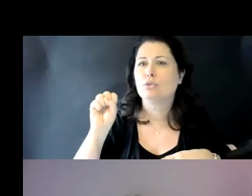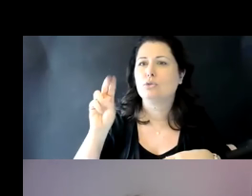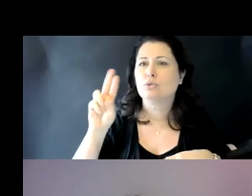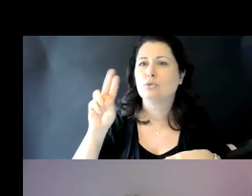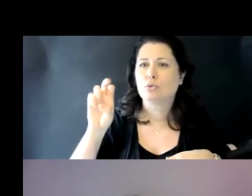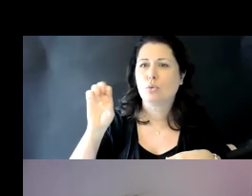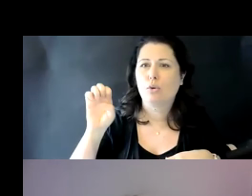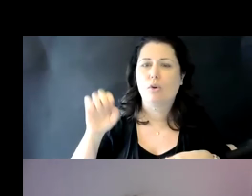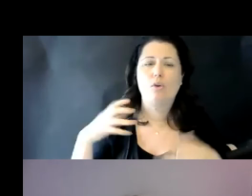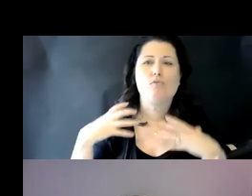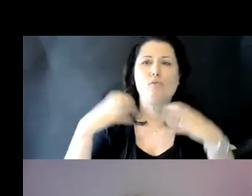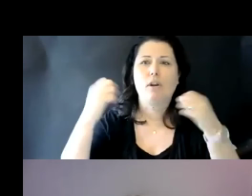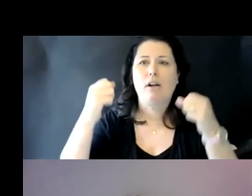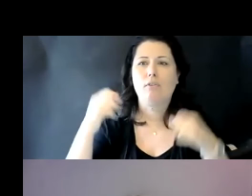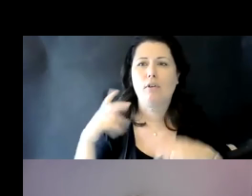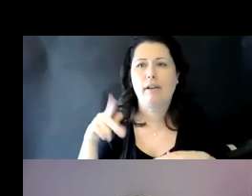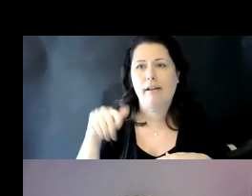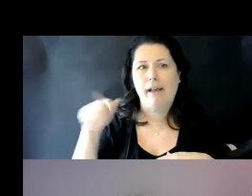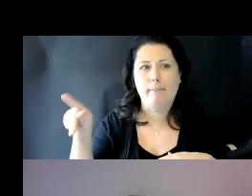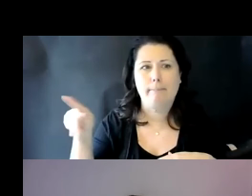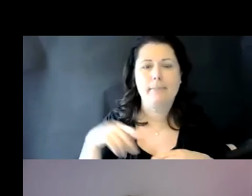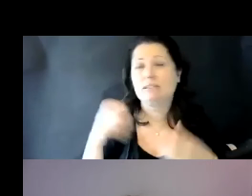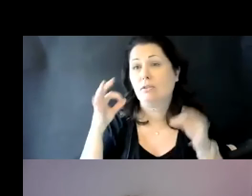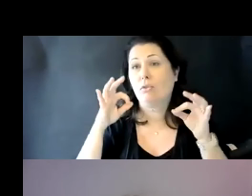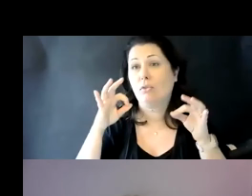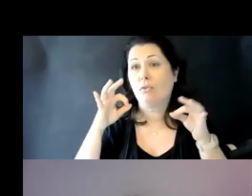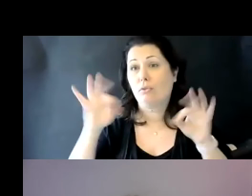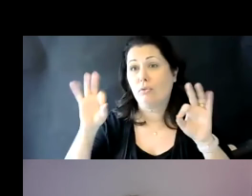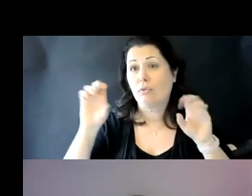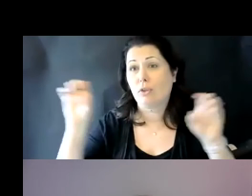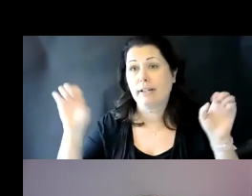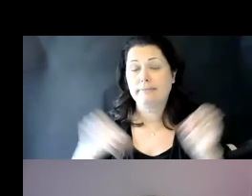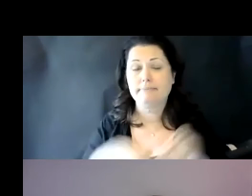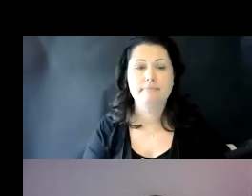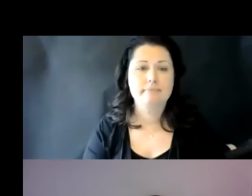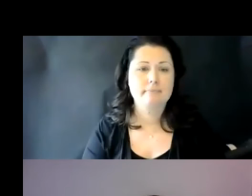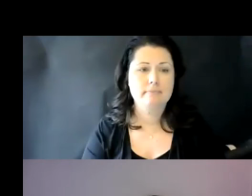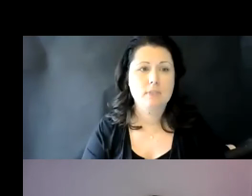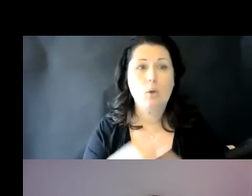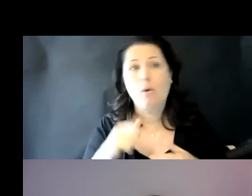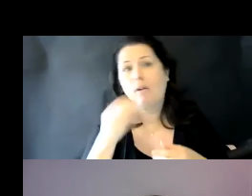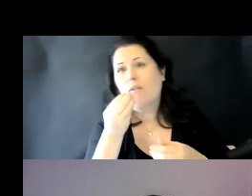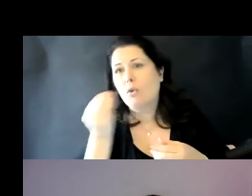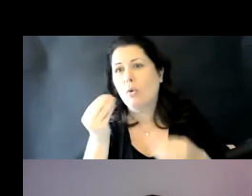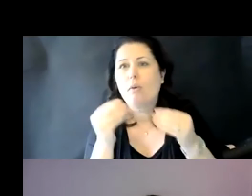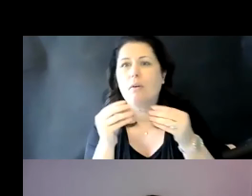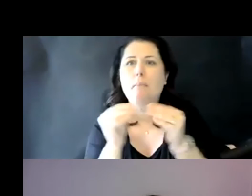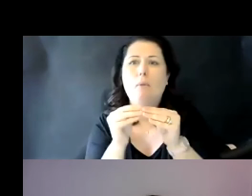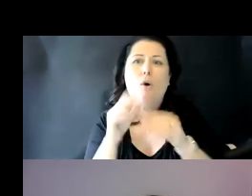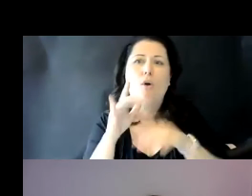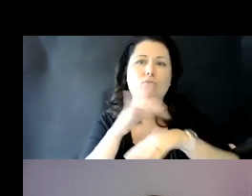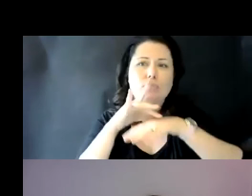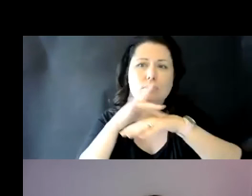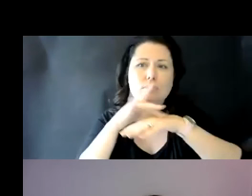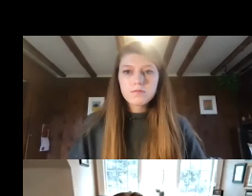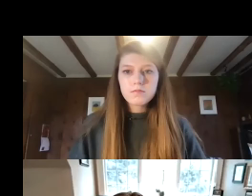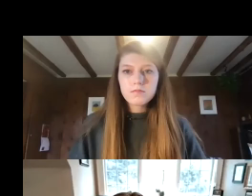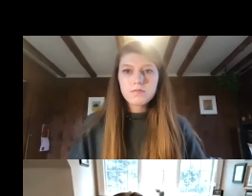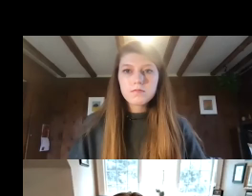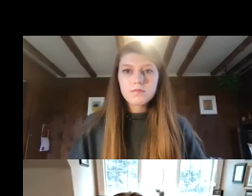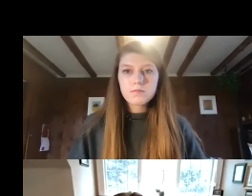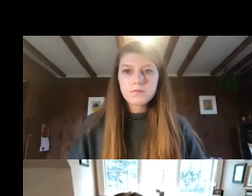you to use. We've also started to build up a few more resources. So we started with a website, and then we